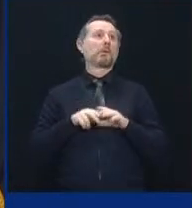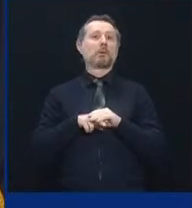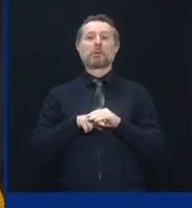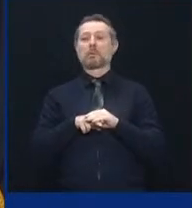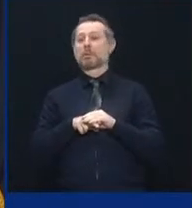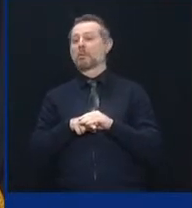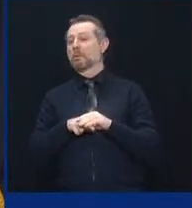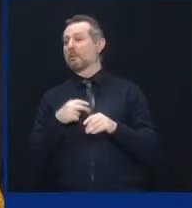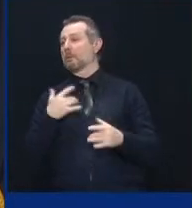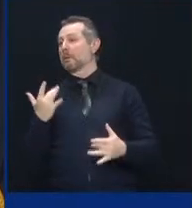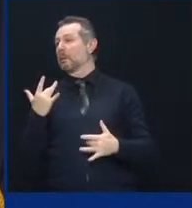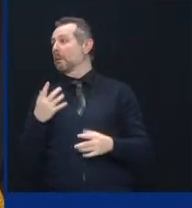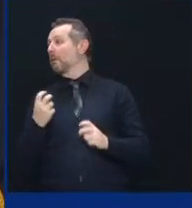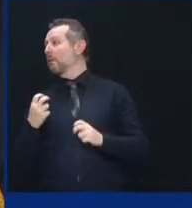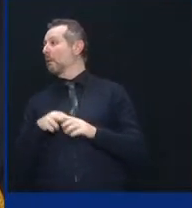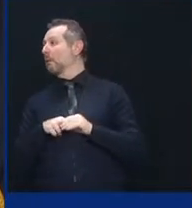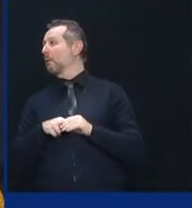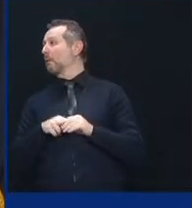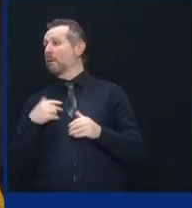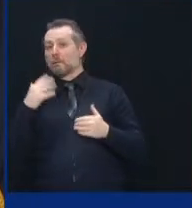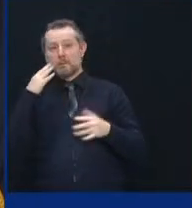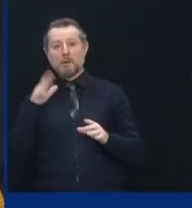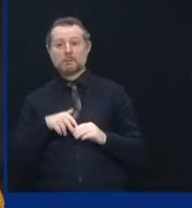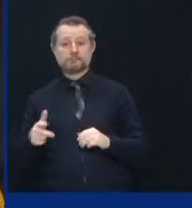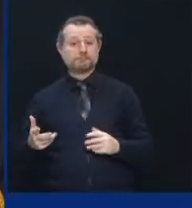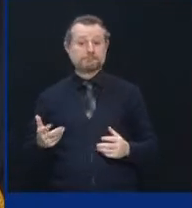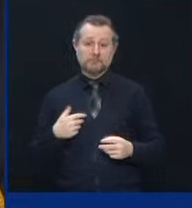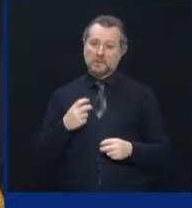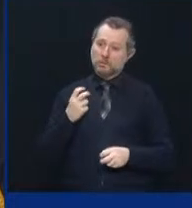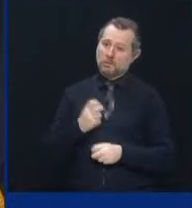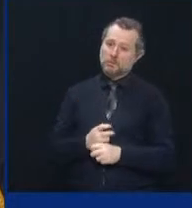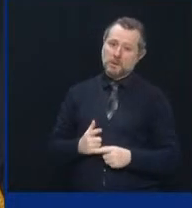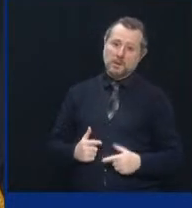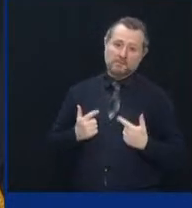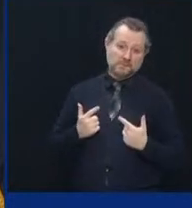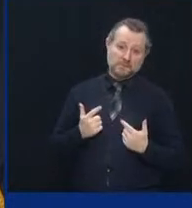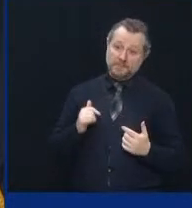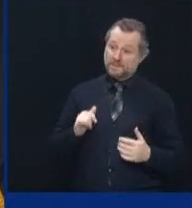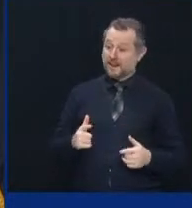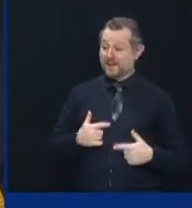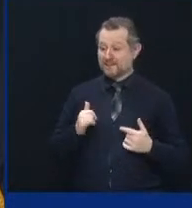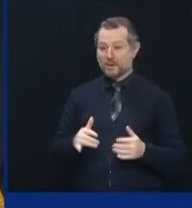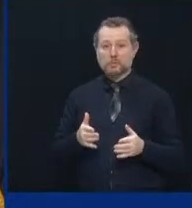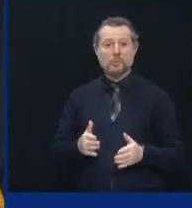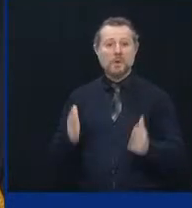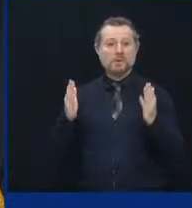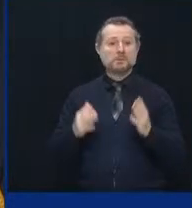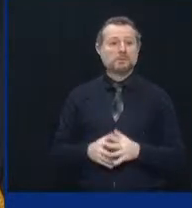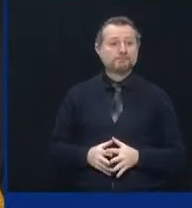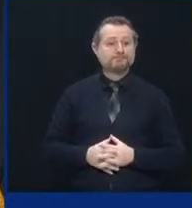that. It makes it hard to live your life, but